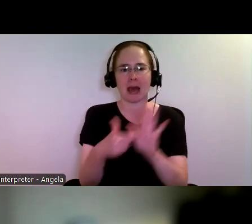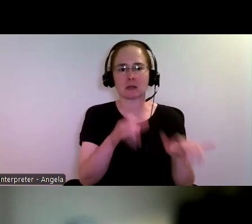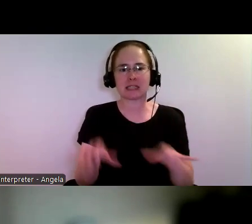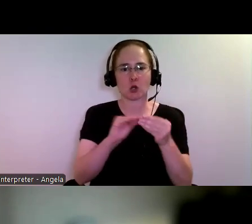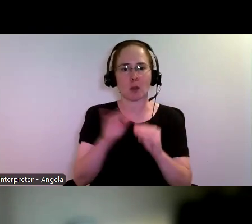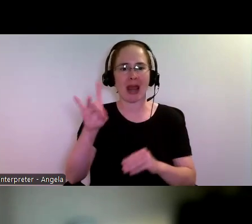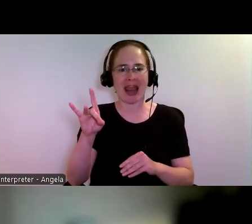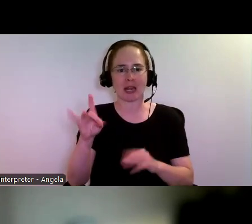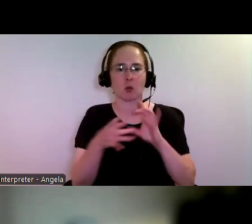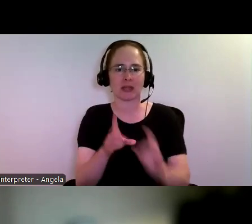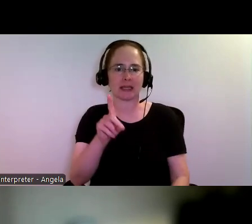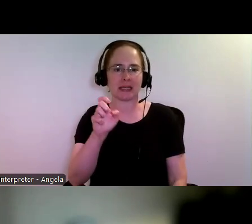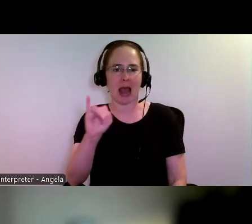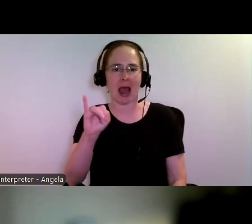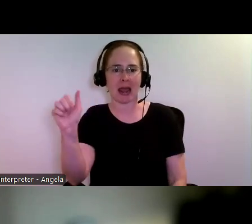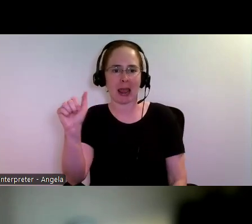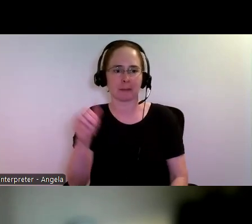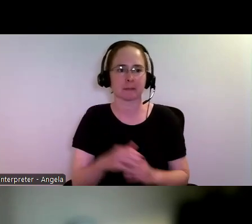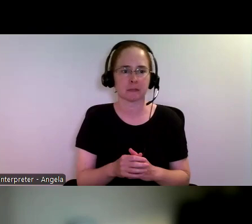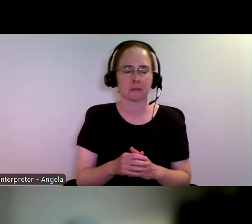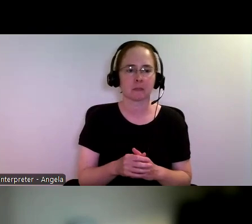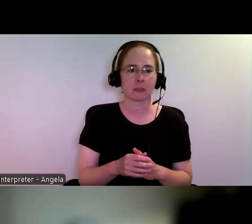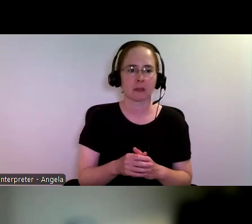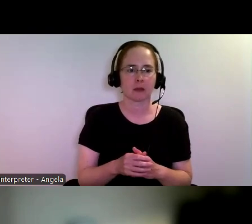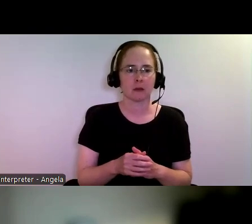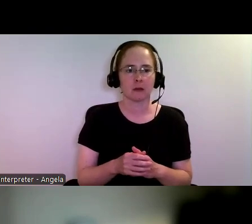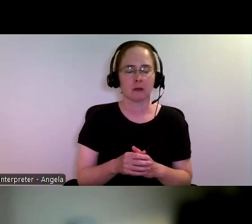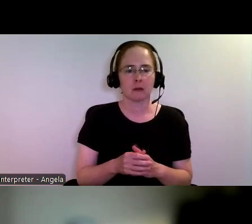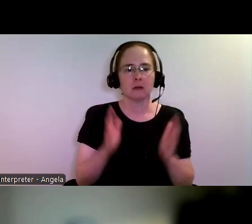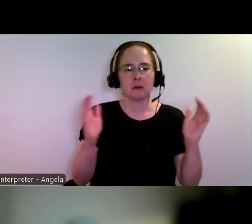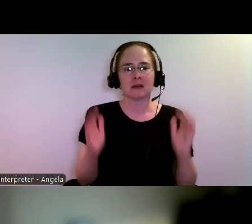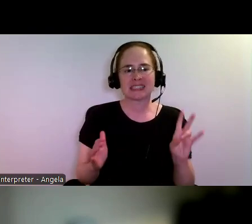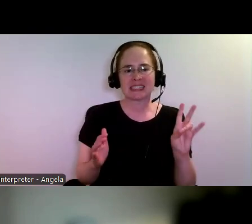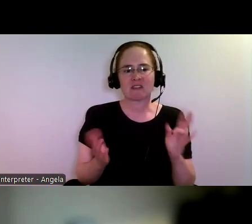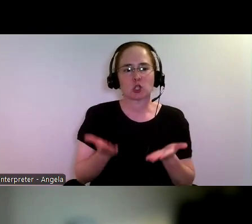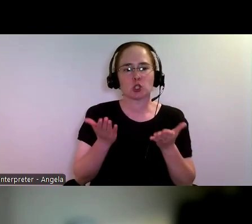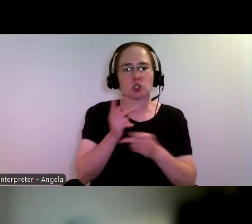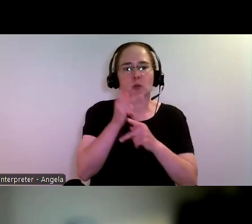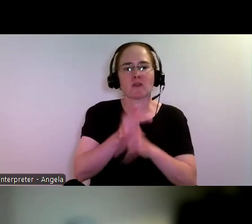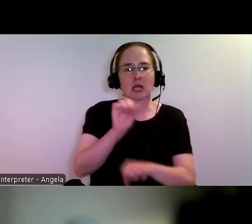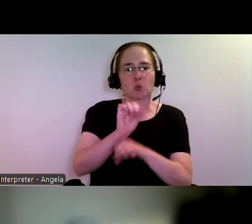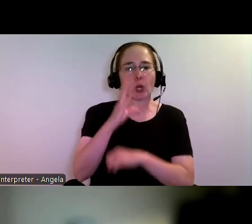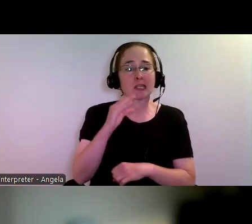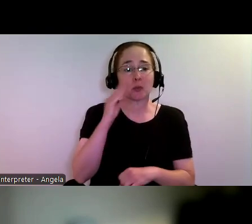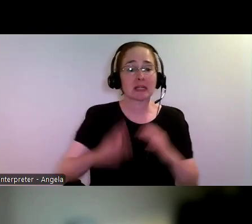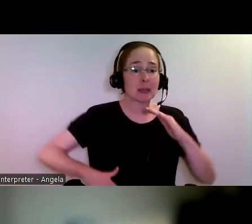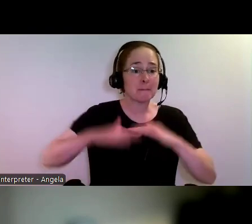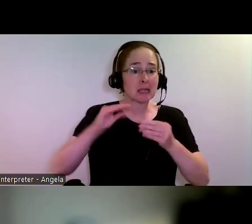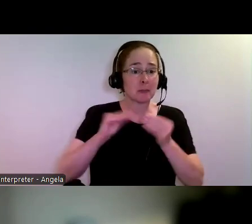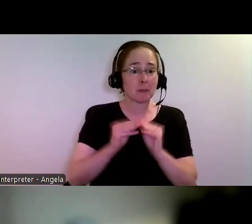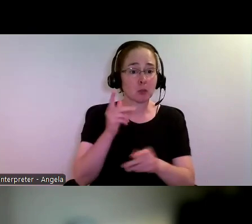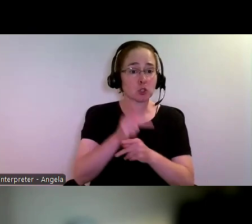to DEI-A. And then the recommendation around supervised work experience is that the maximum number of supervised